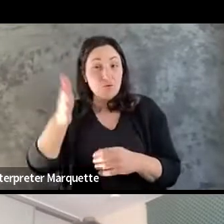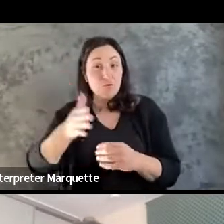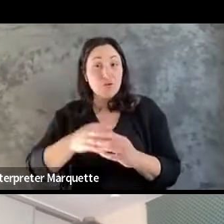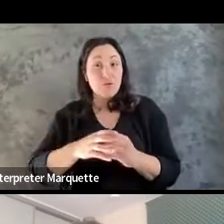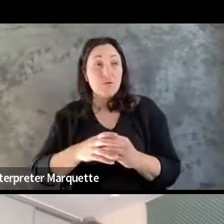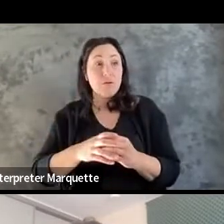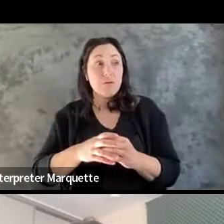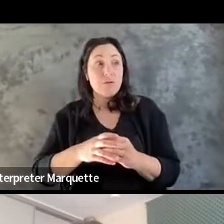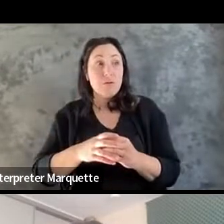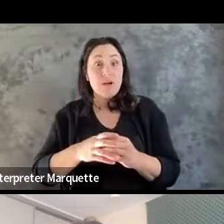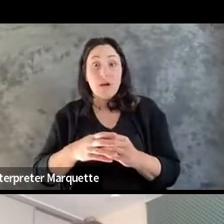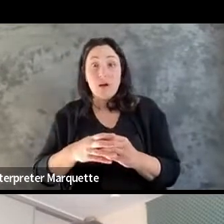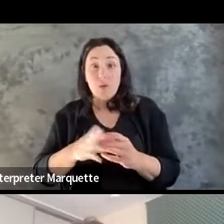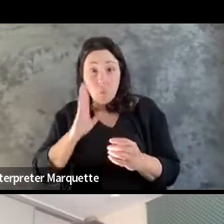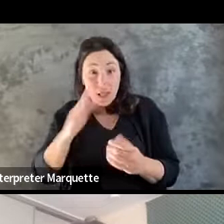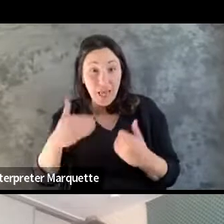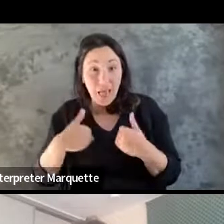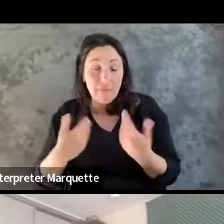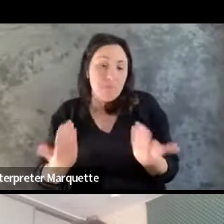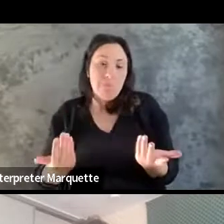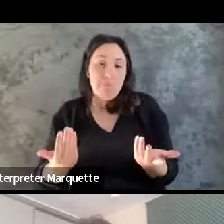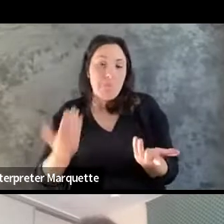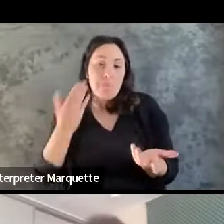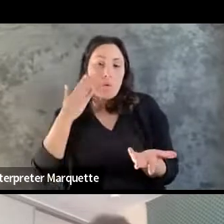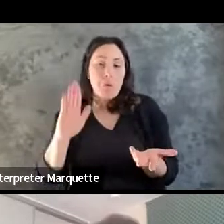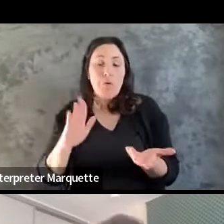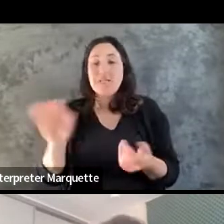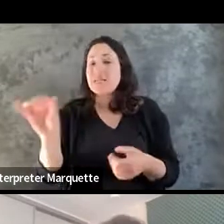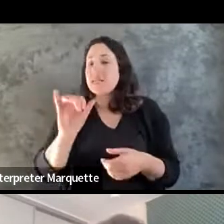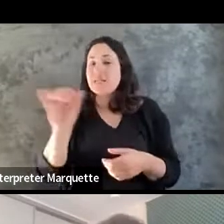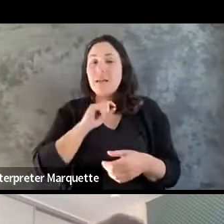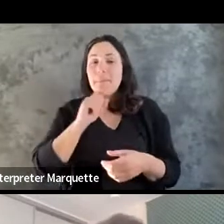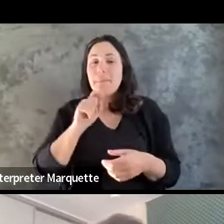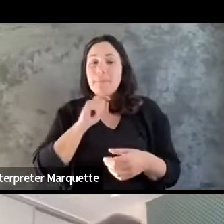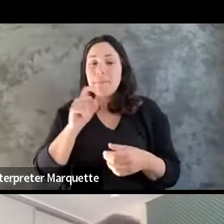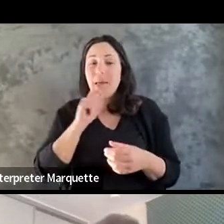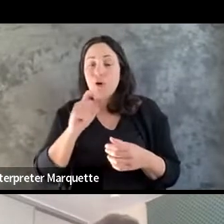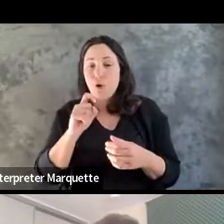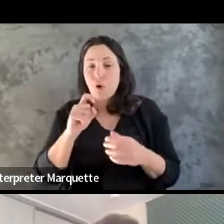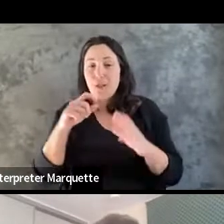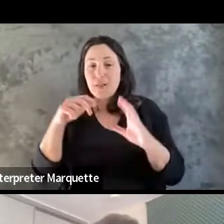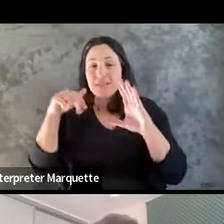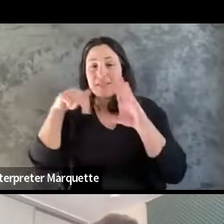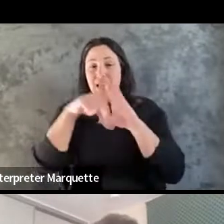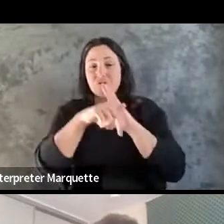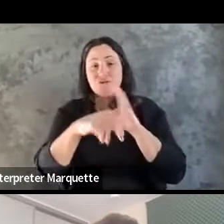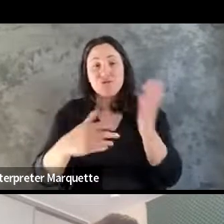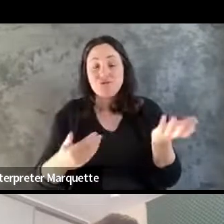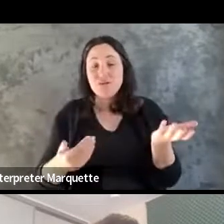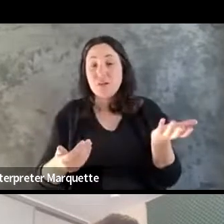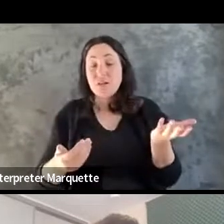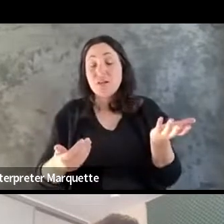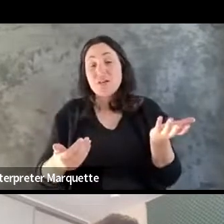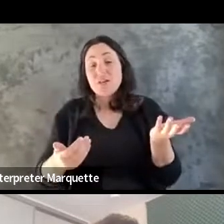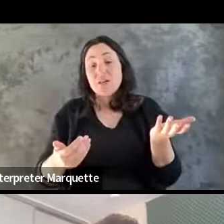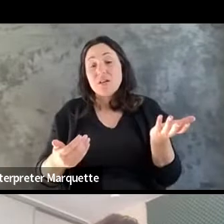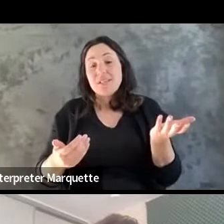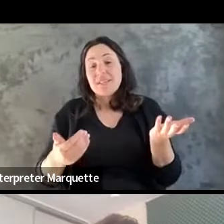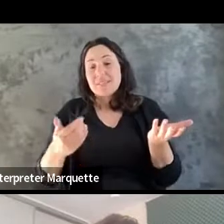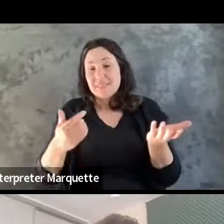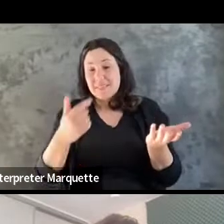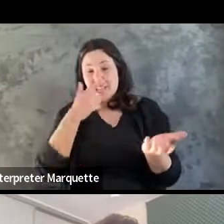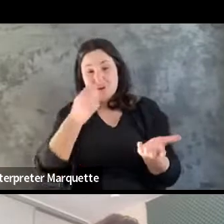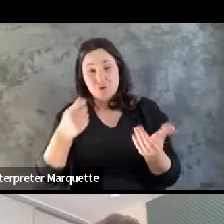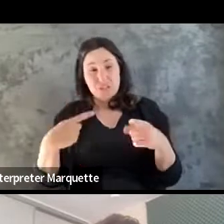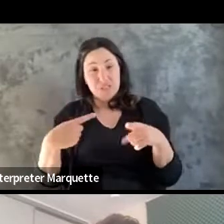approach? I don't know. The same would go for metal detectors. We're at an interesting juncture because on the one hand,